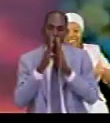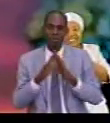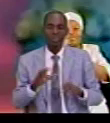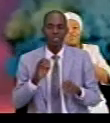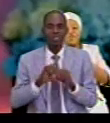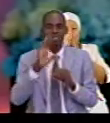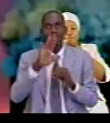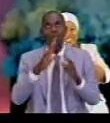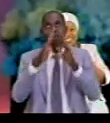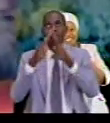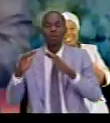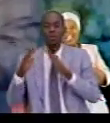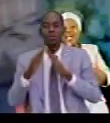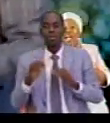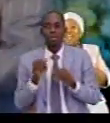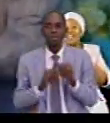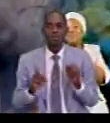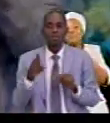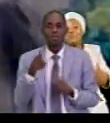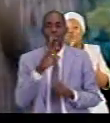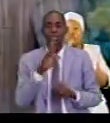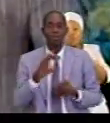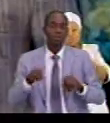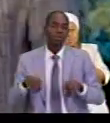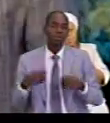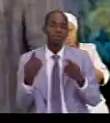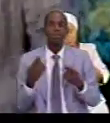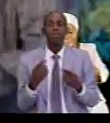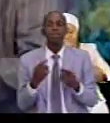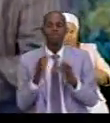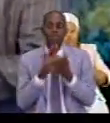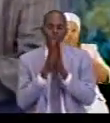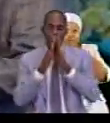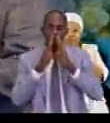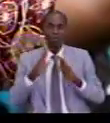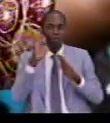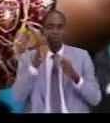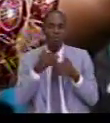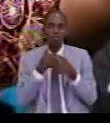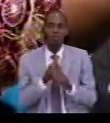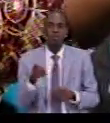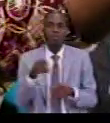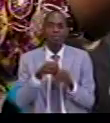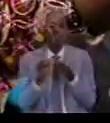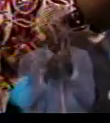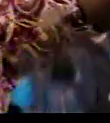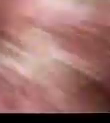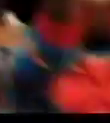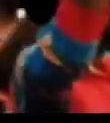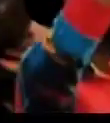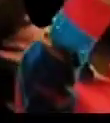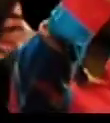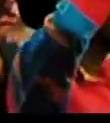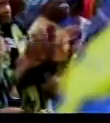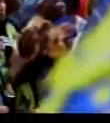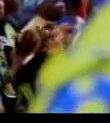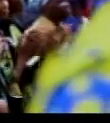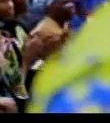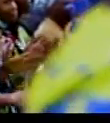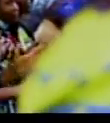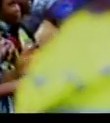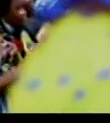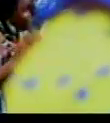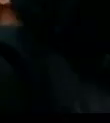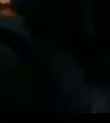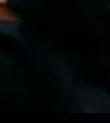community. Everywhere you go, peace will follow you in Jesus' name. Jesus does